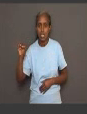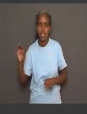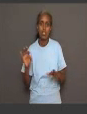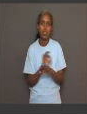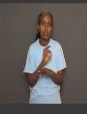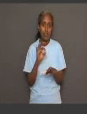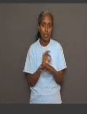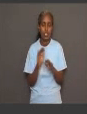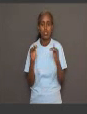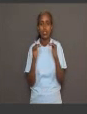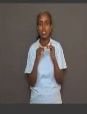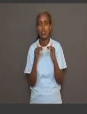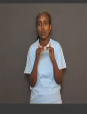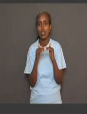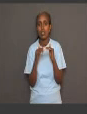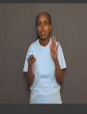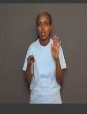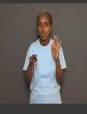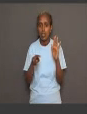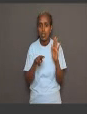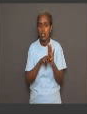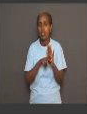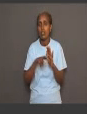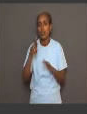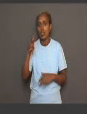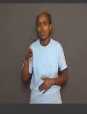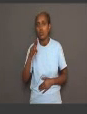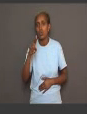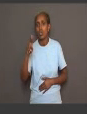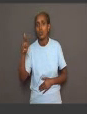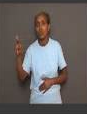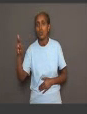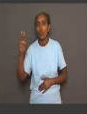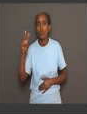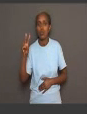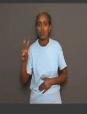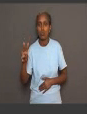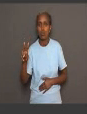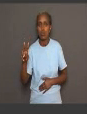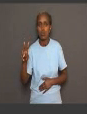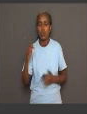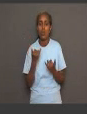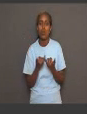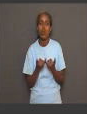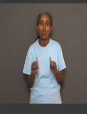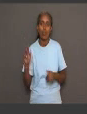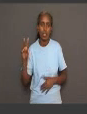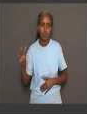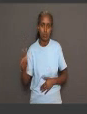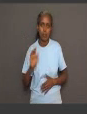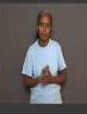function equals negative square root of 2 over